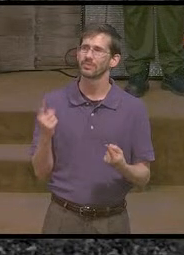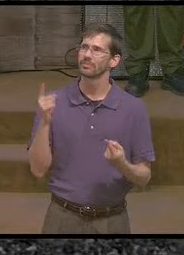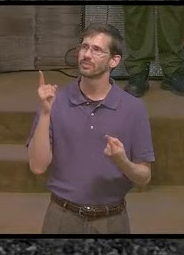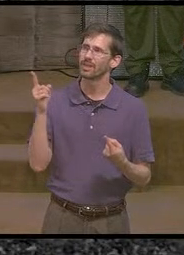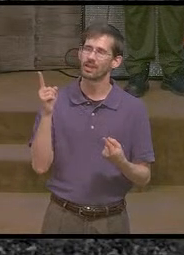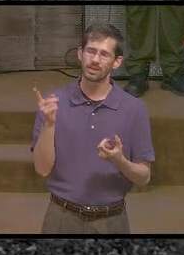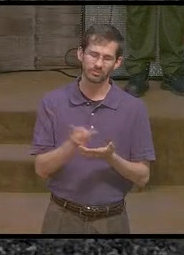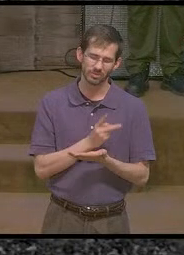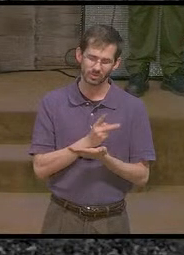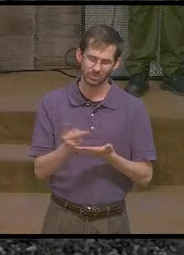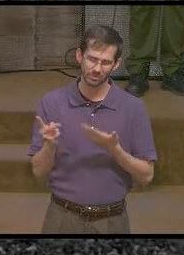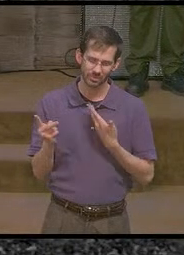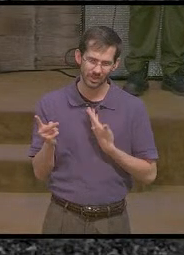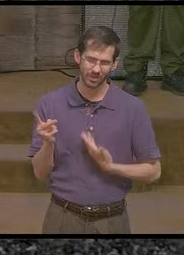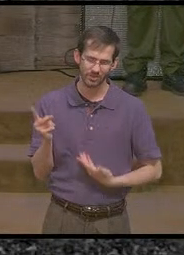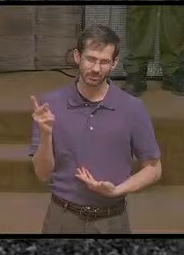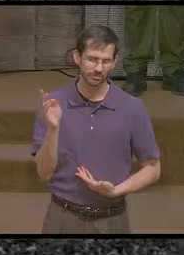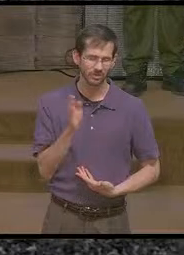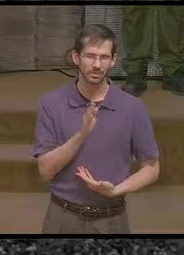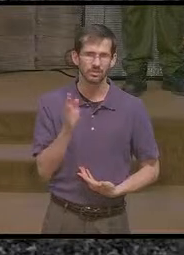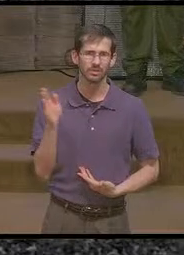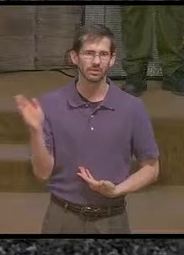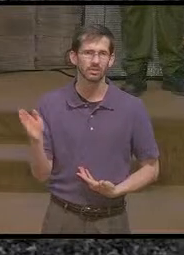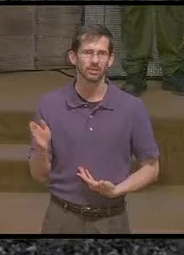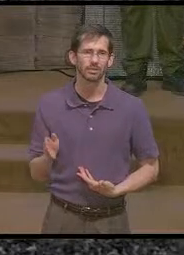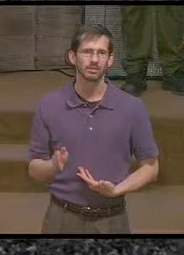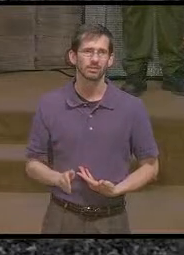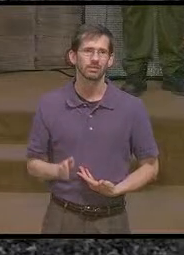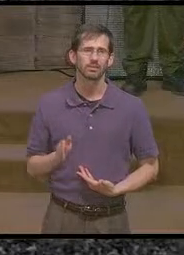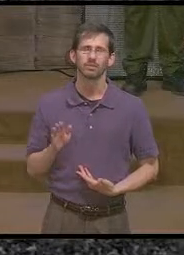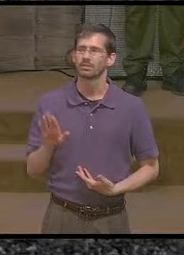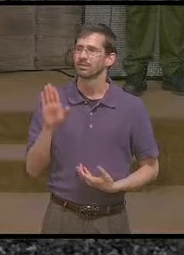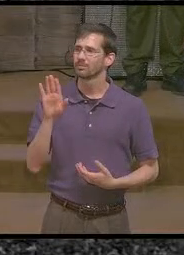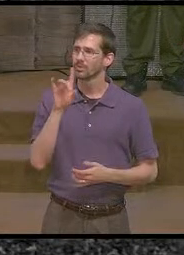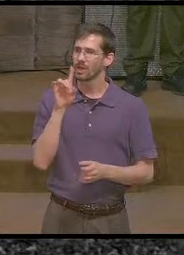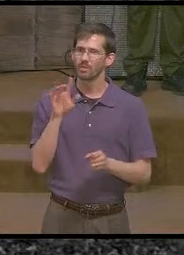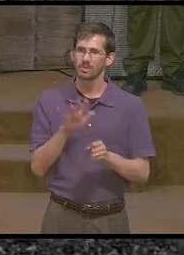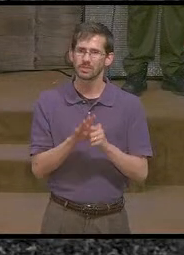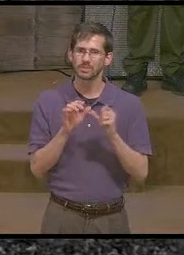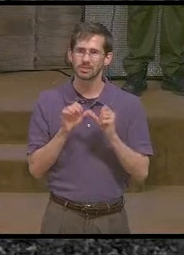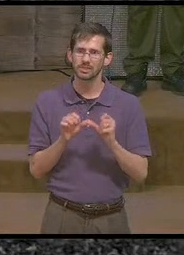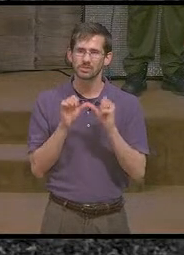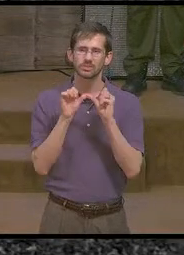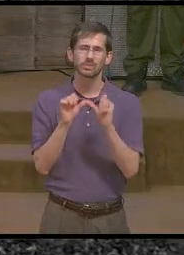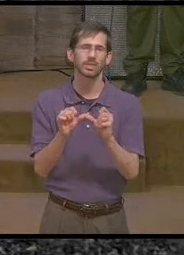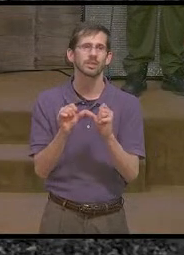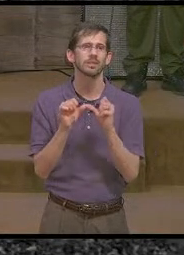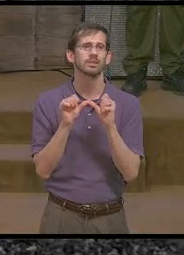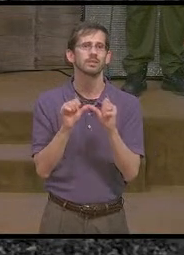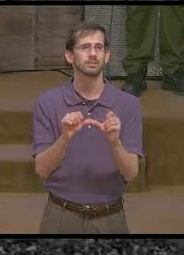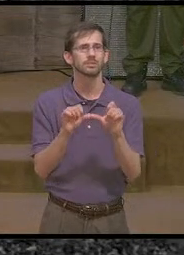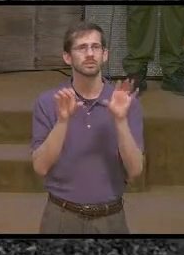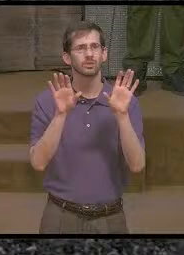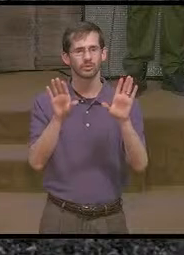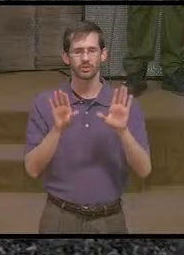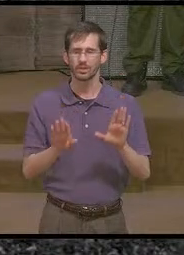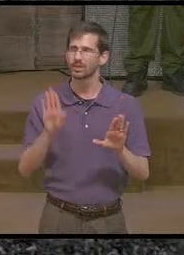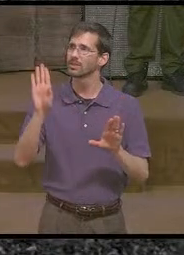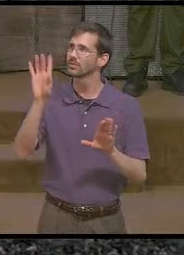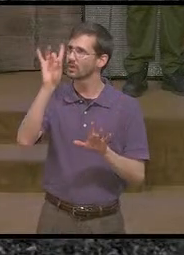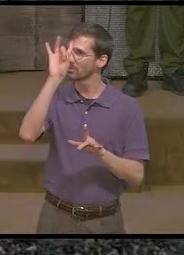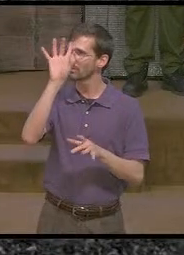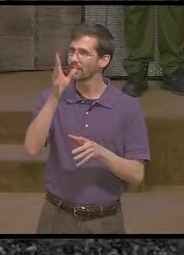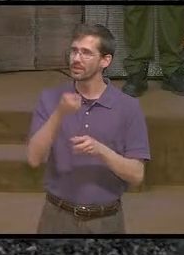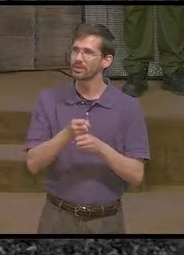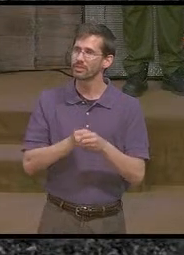You never fail. Your promise? Your promise still stands. Great